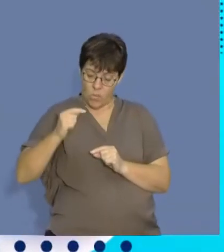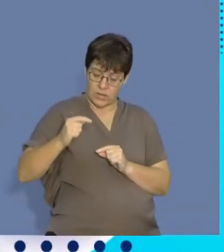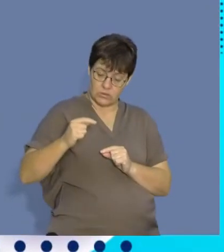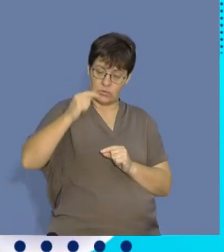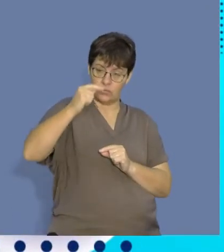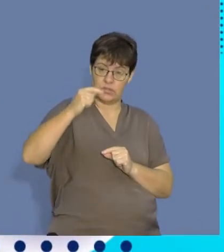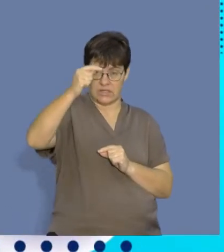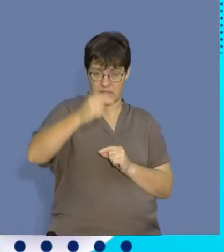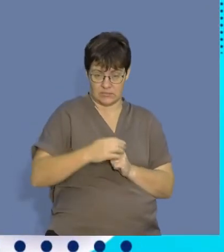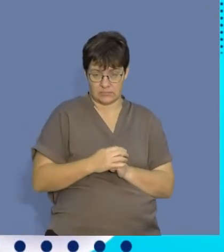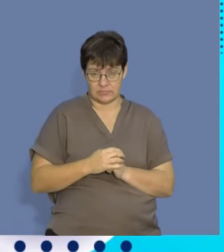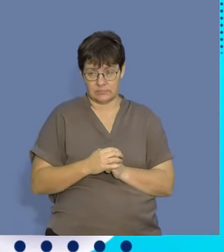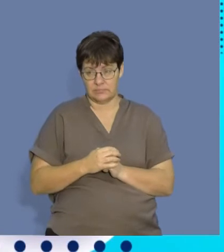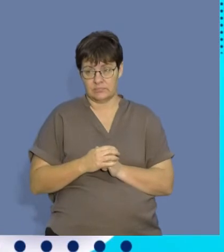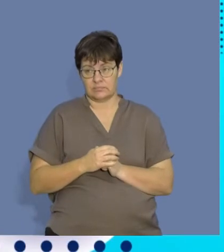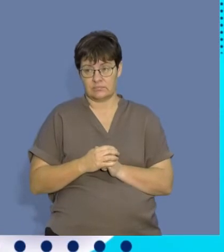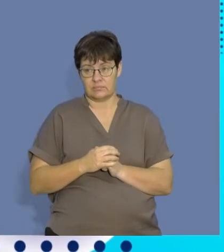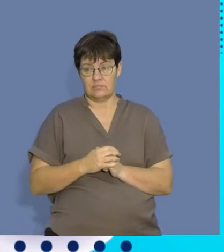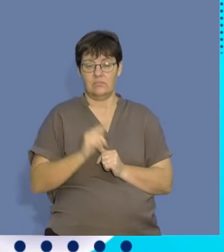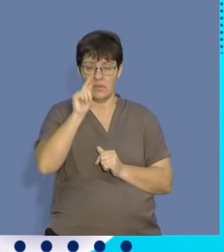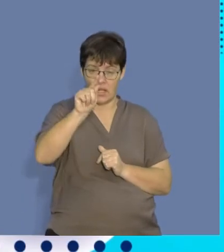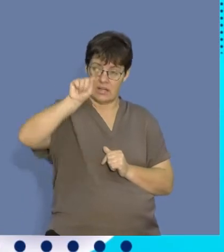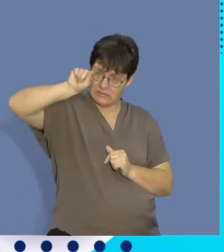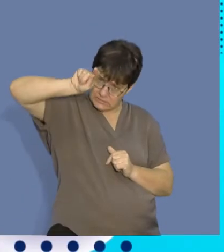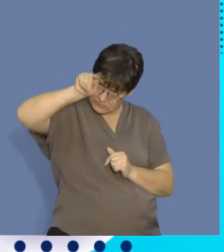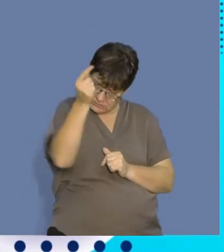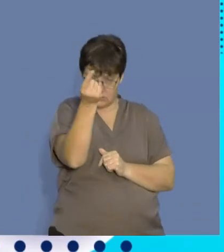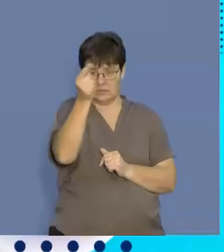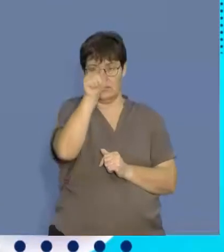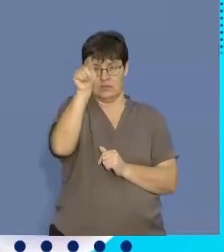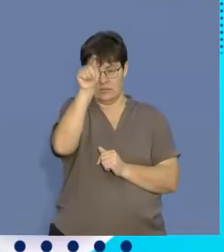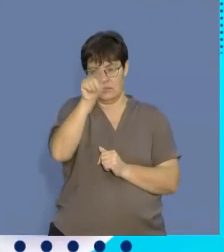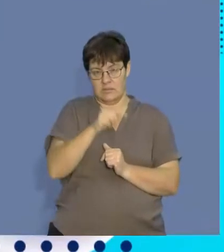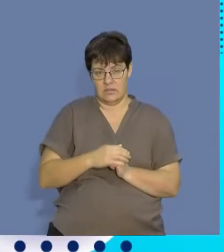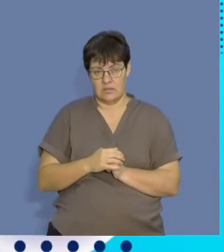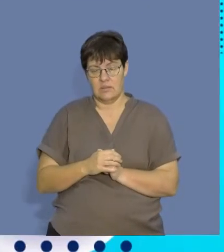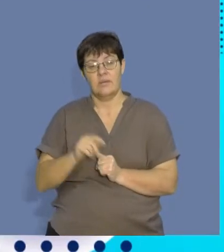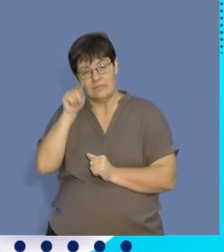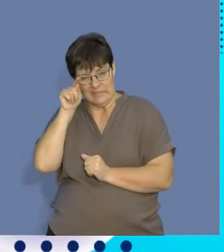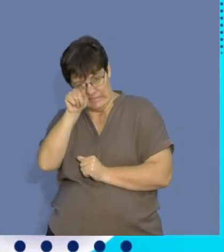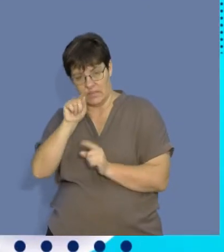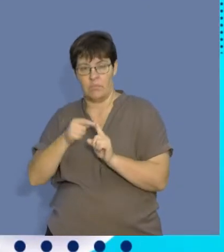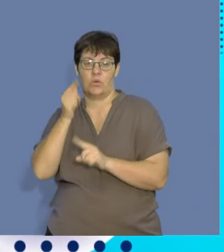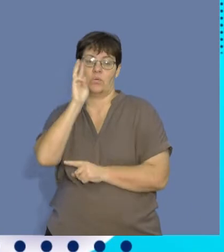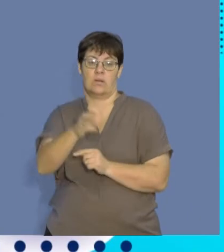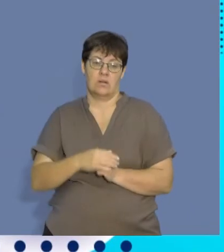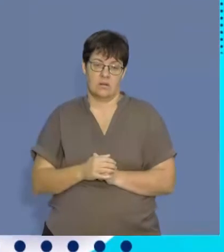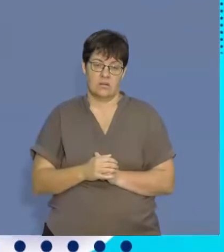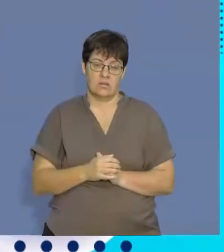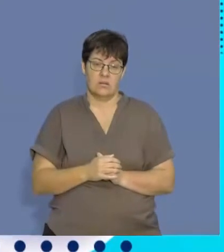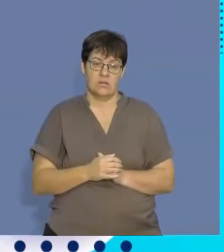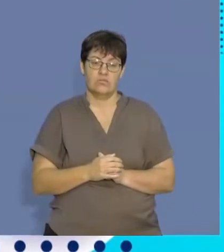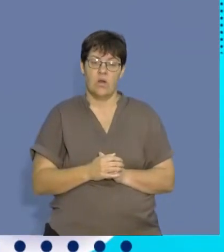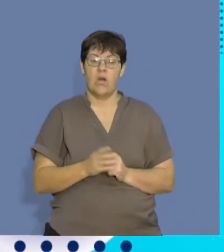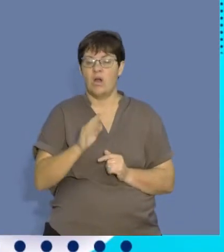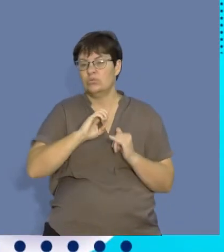there, you move with a dotted line again, 3 units up. And then at 3, you make a big dot. That's where your point is going